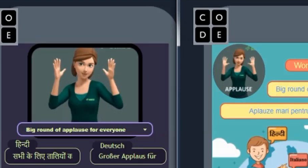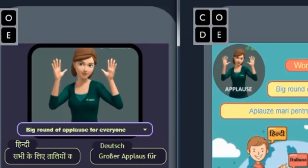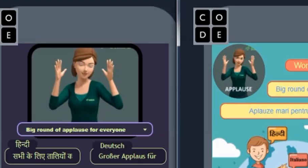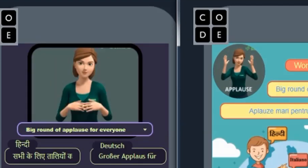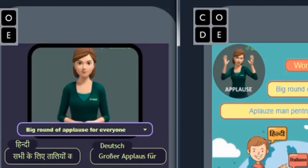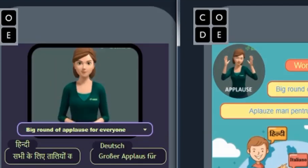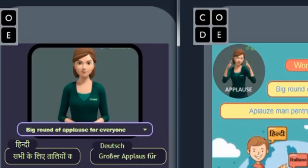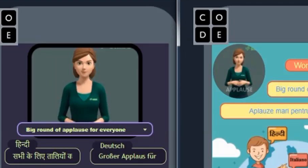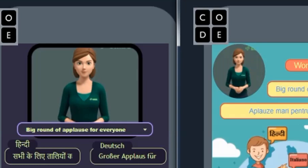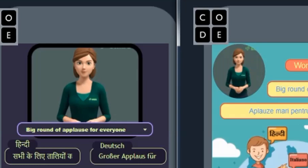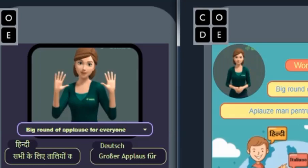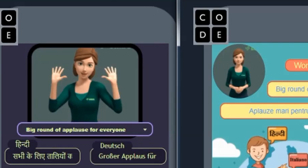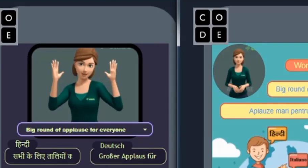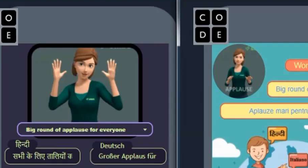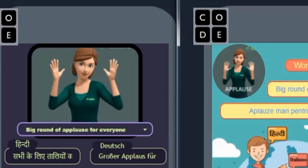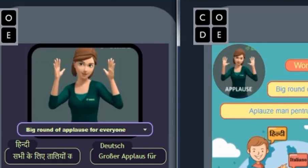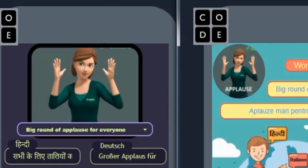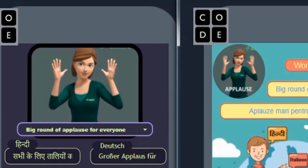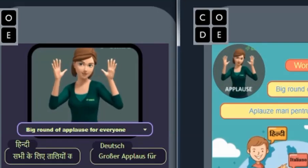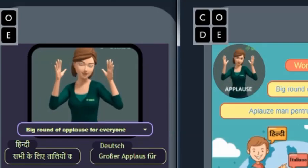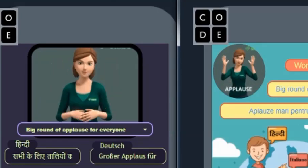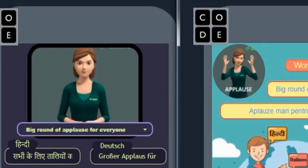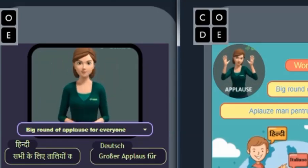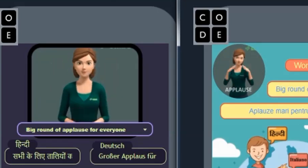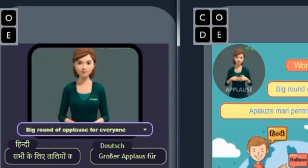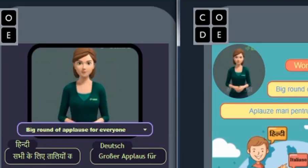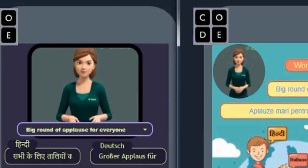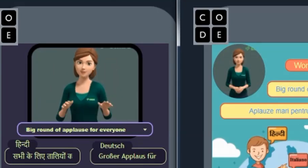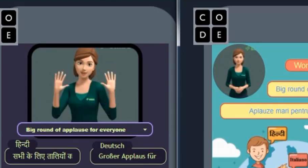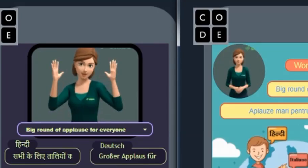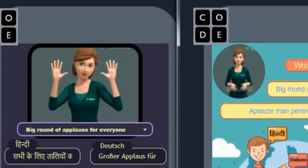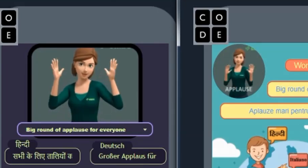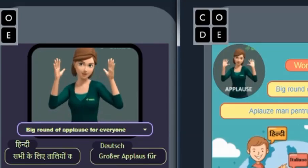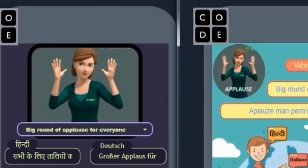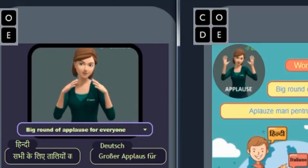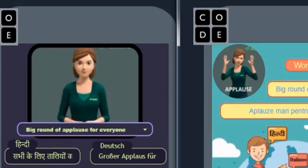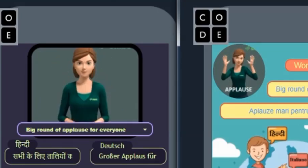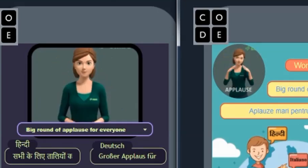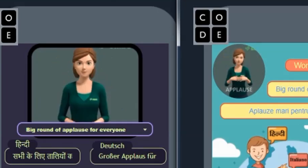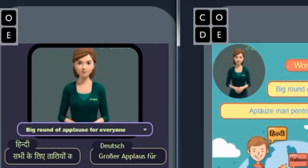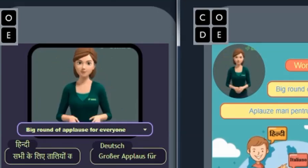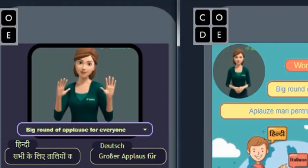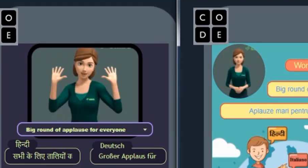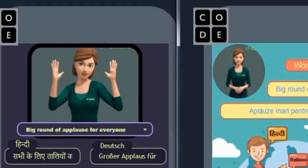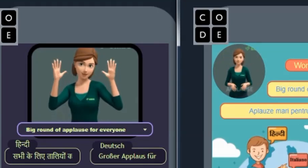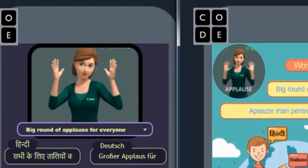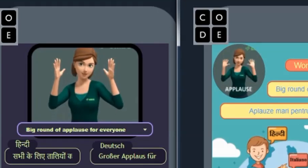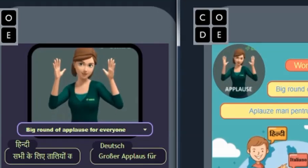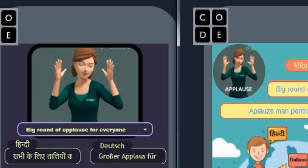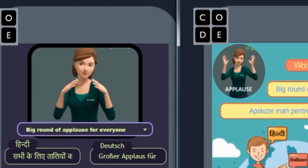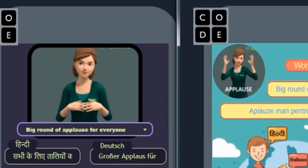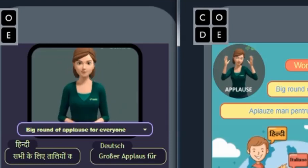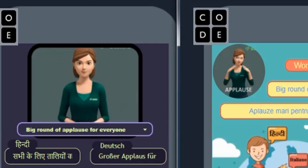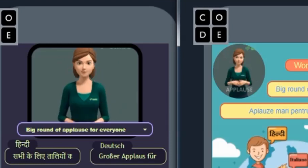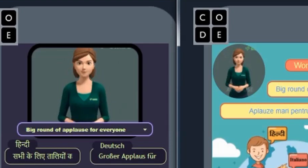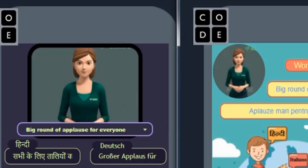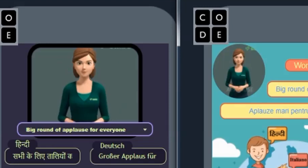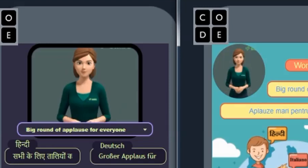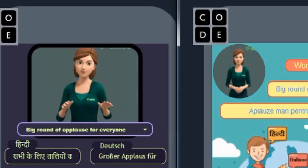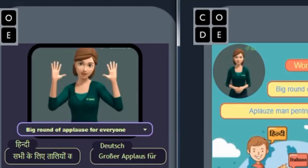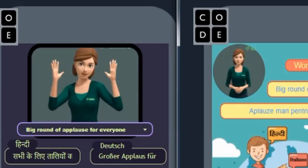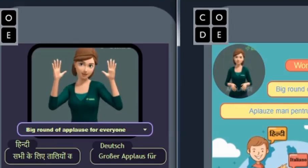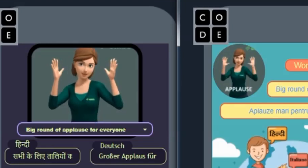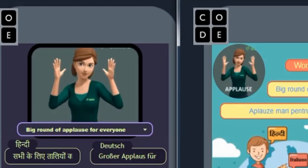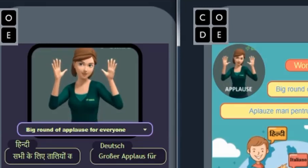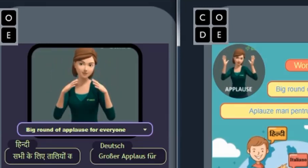Aplauze mari pentru toată lumea. Okay, now let's enter one more sentence. So I'm